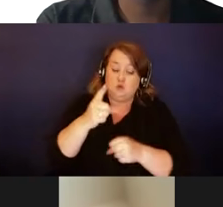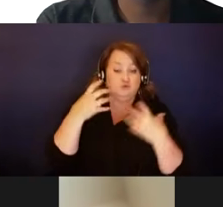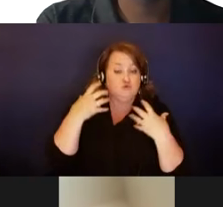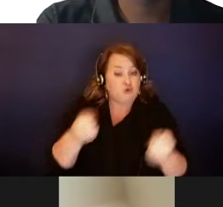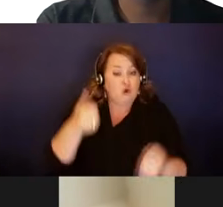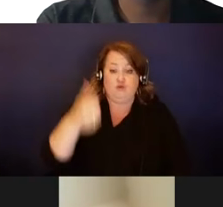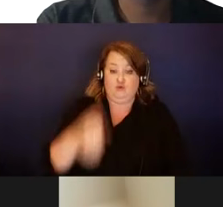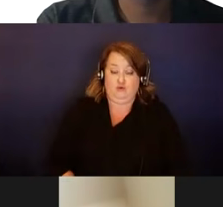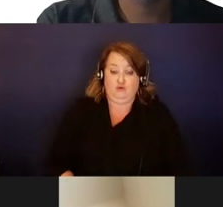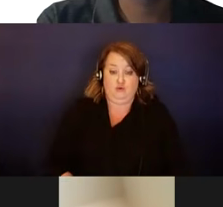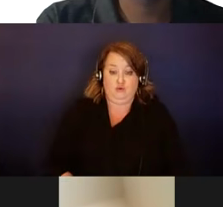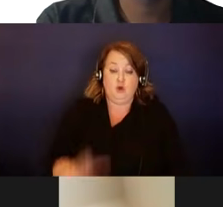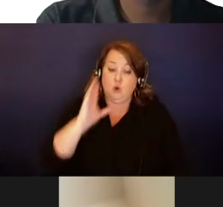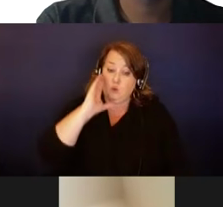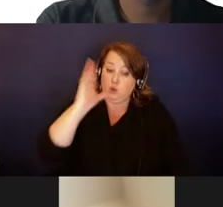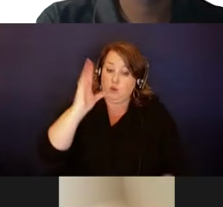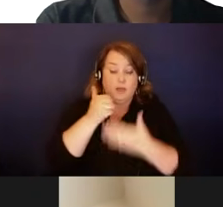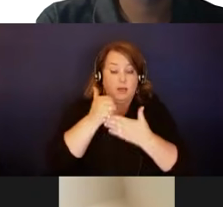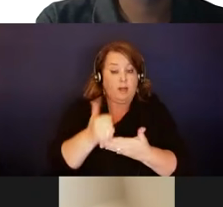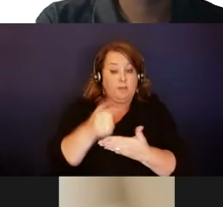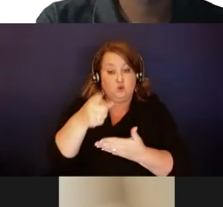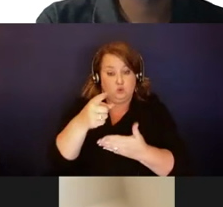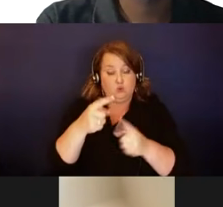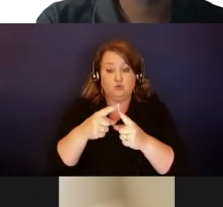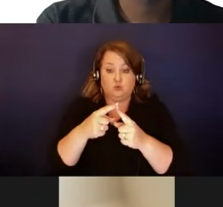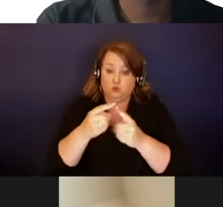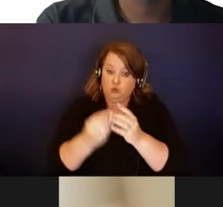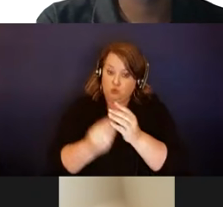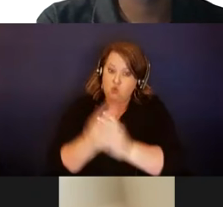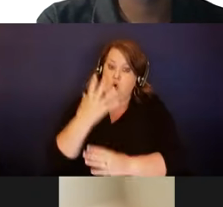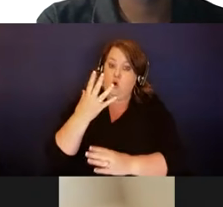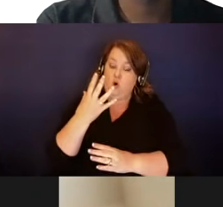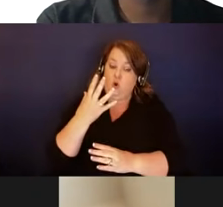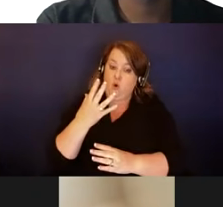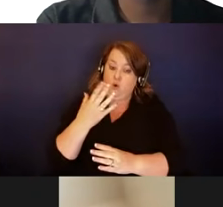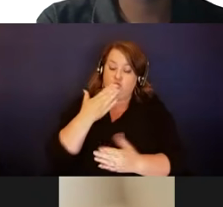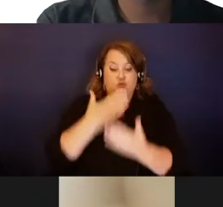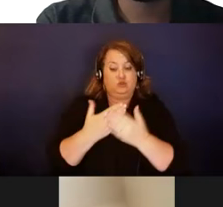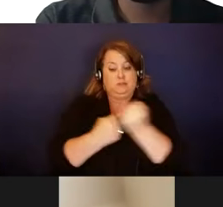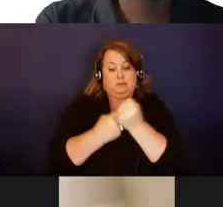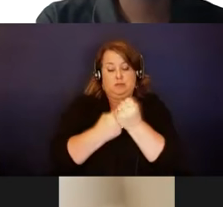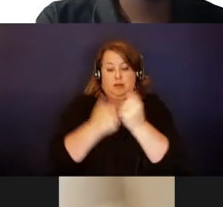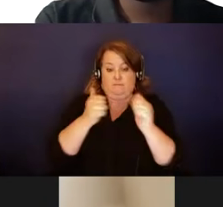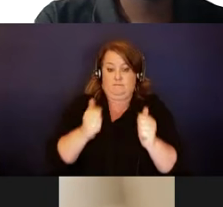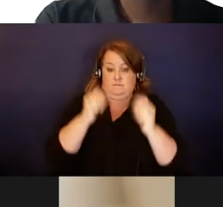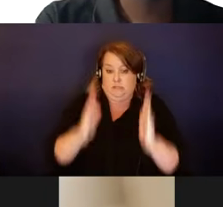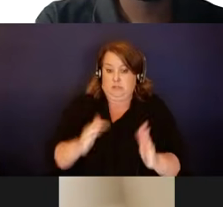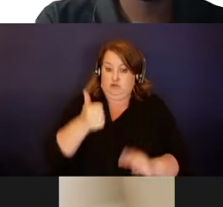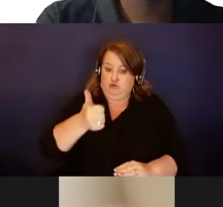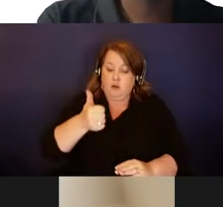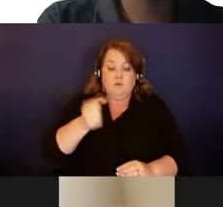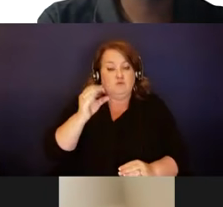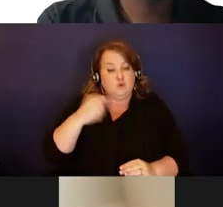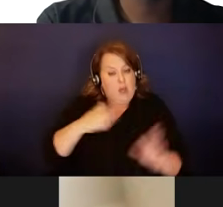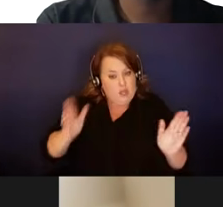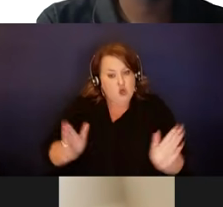and it will help you grow into a good self-advocate. So I encourage